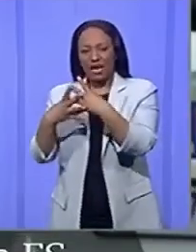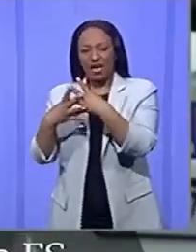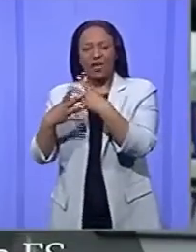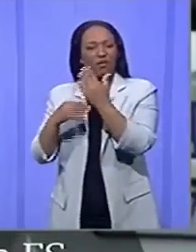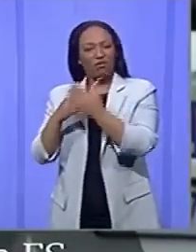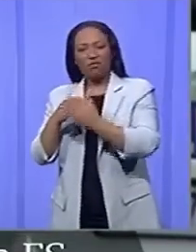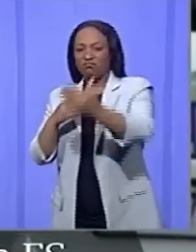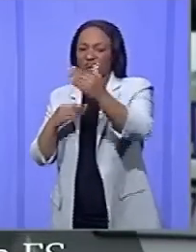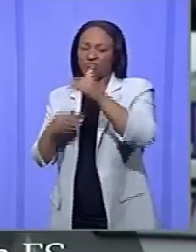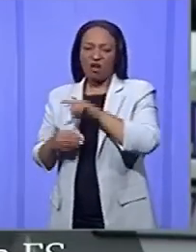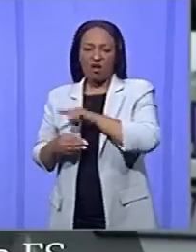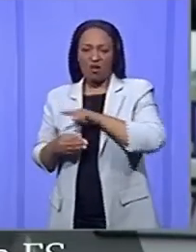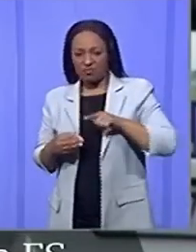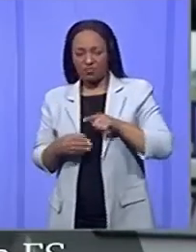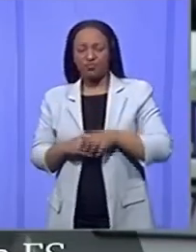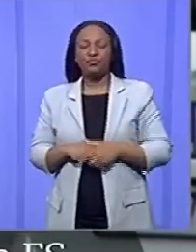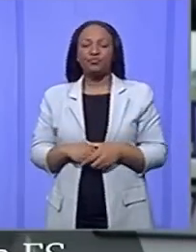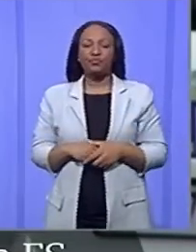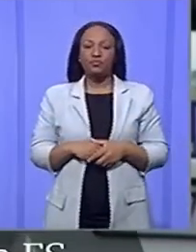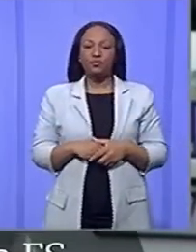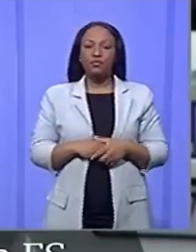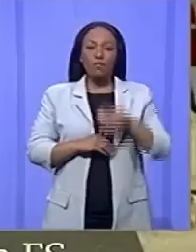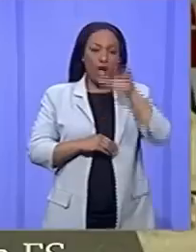telele. Sepolesa ke hona se tlile ho